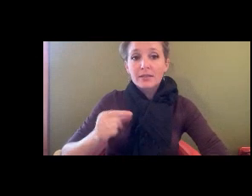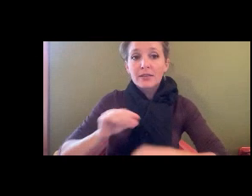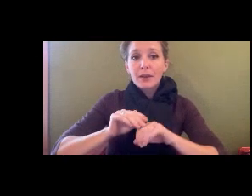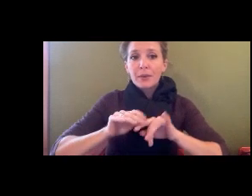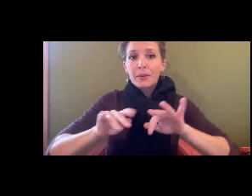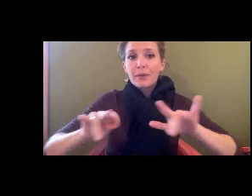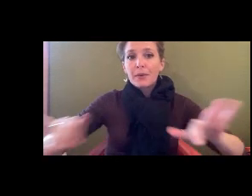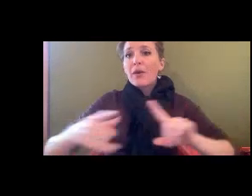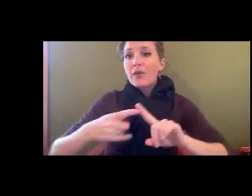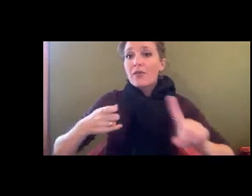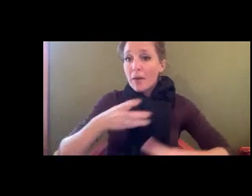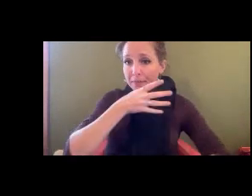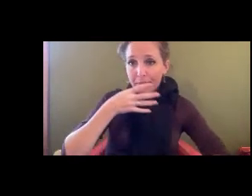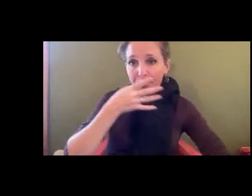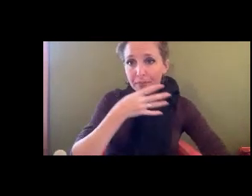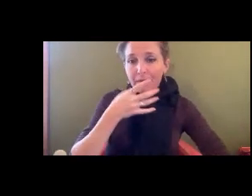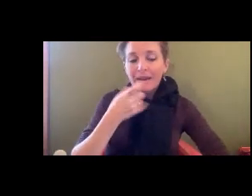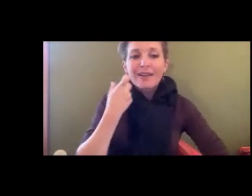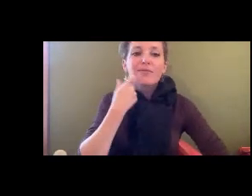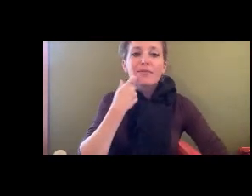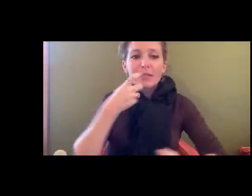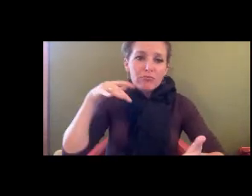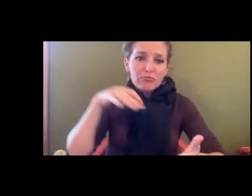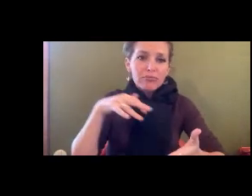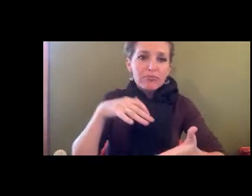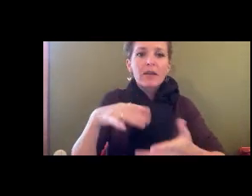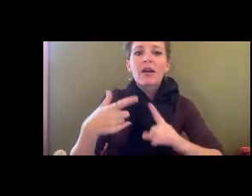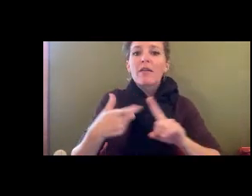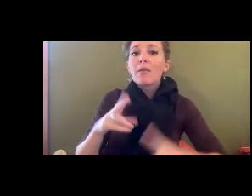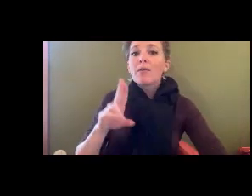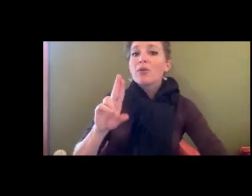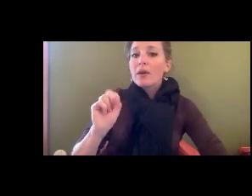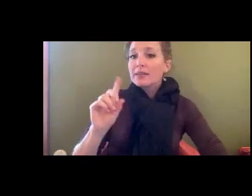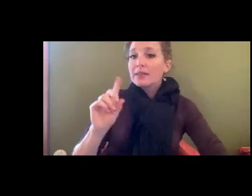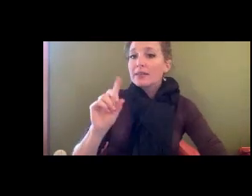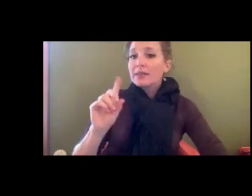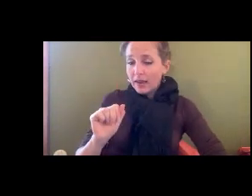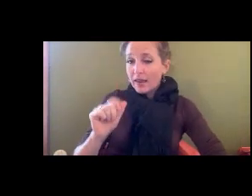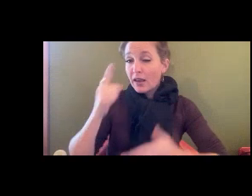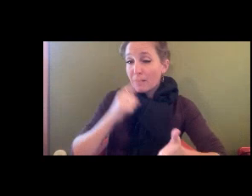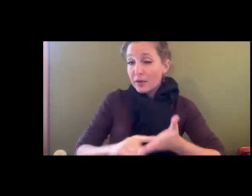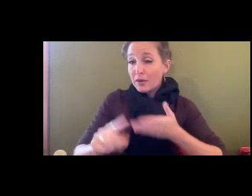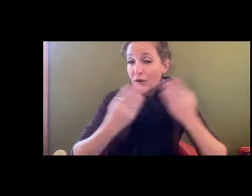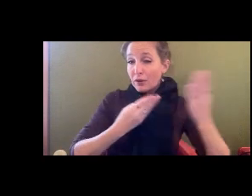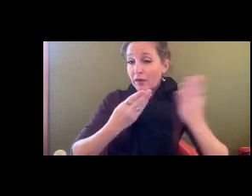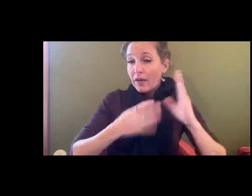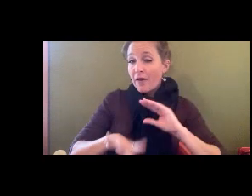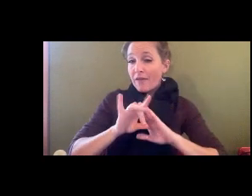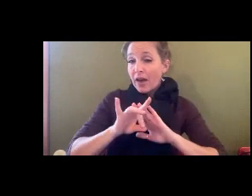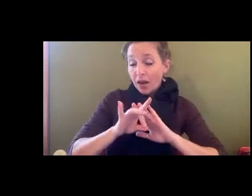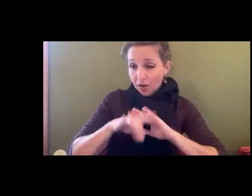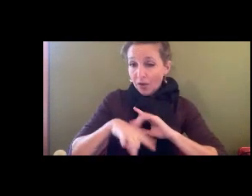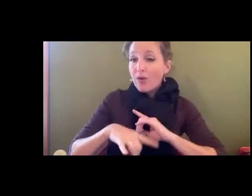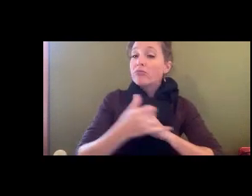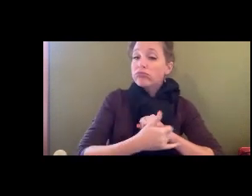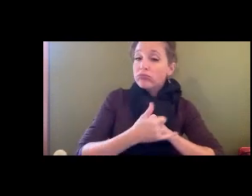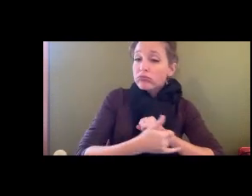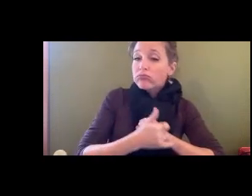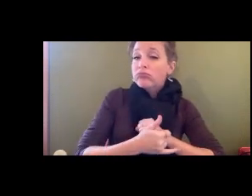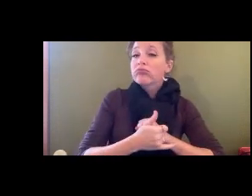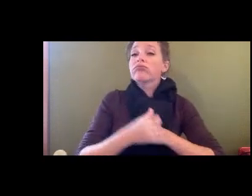a recent study from the USDA's Economic Research Service found that countries where ag productivity growth has